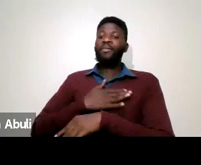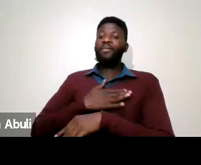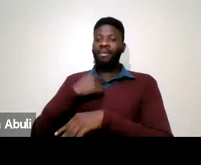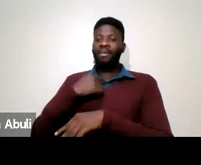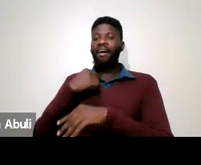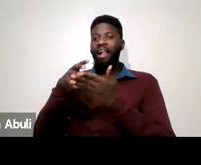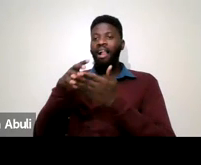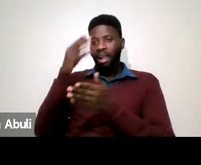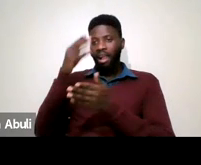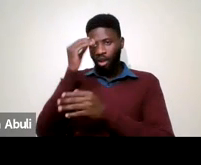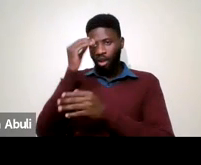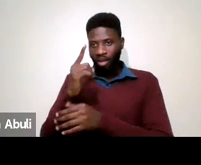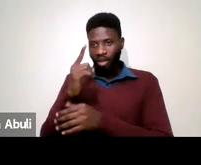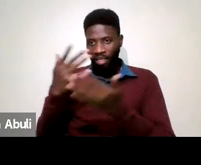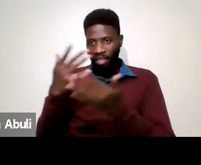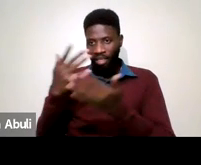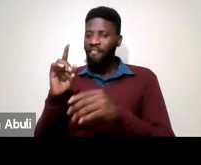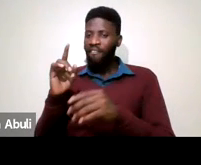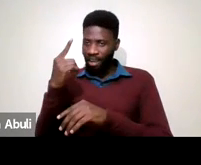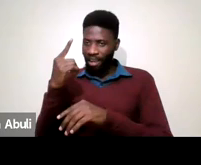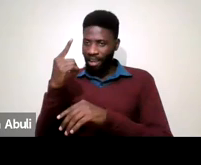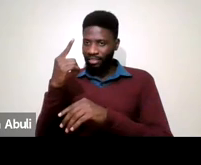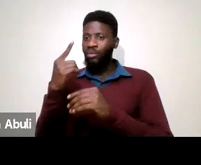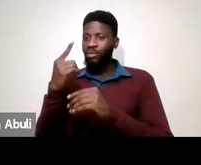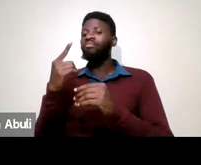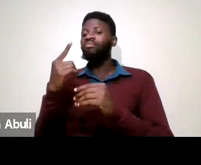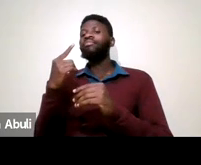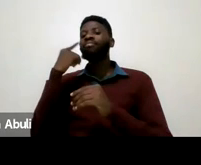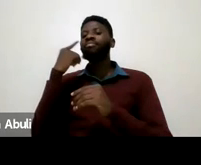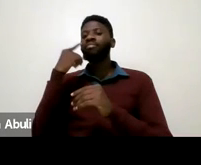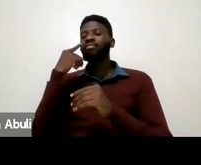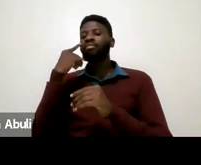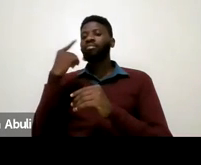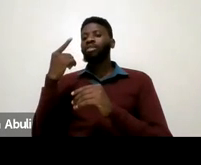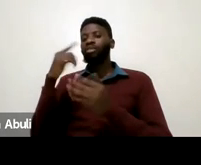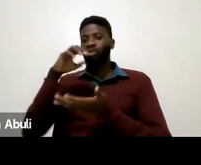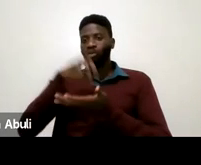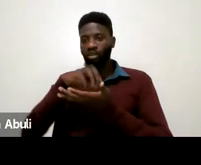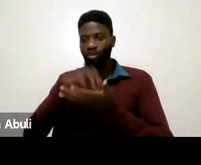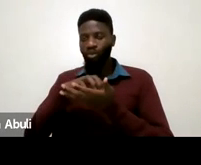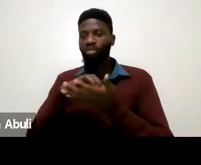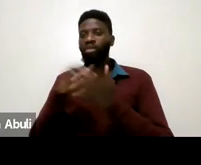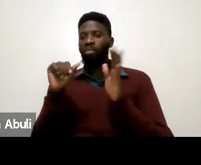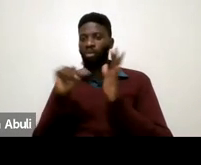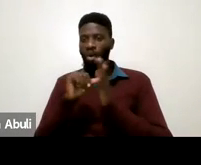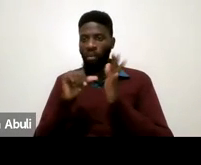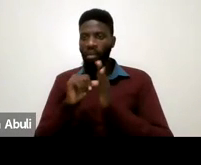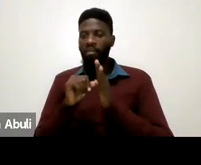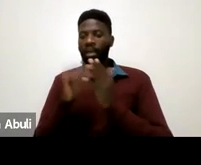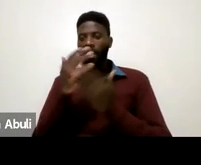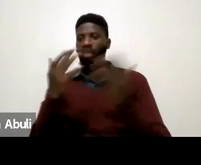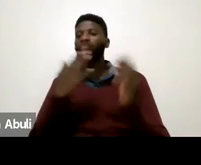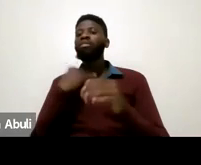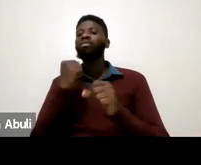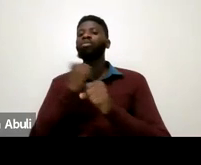begins by identifying a unique situation or a unique problem or a unique thing that you want to do in a community, without which